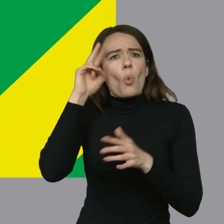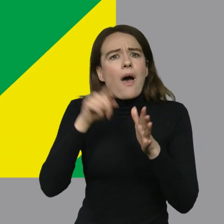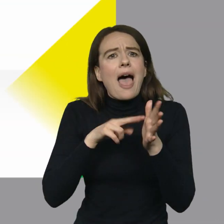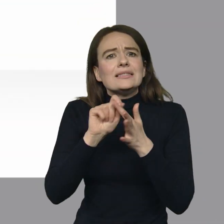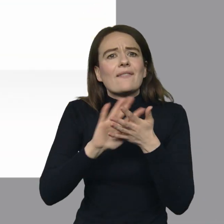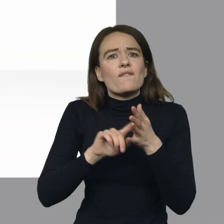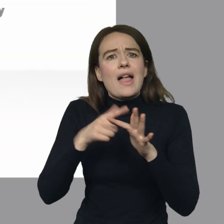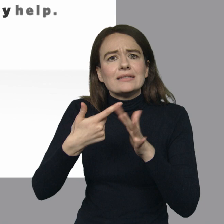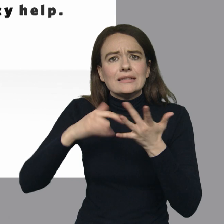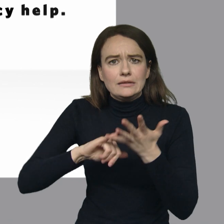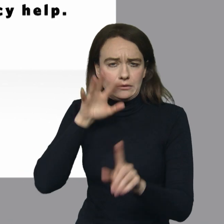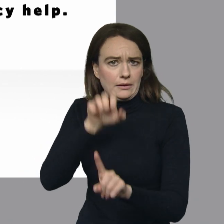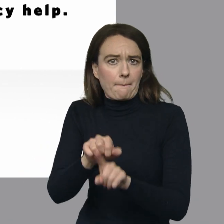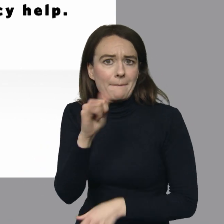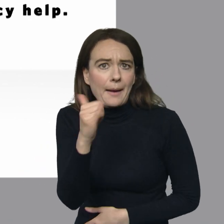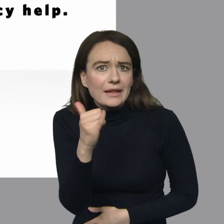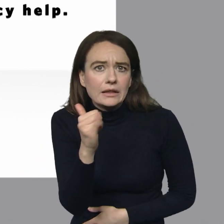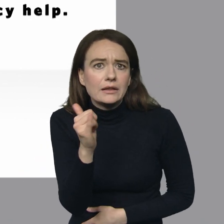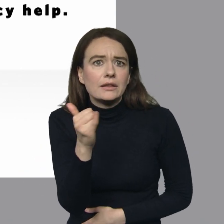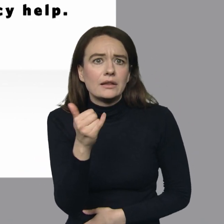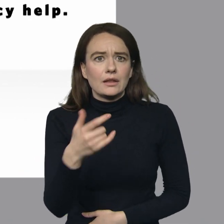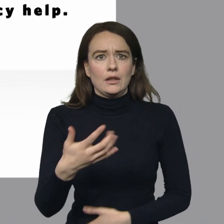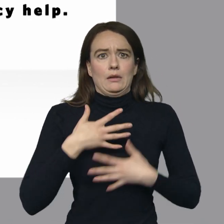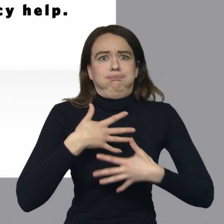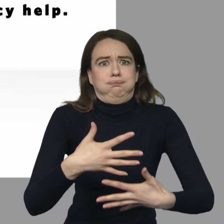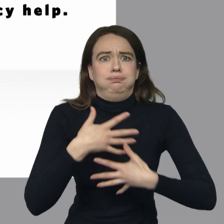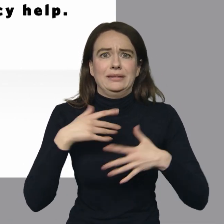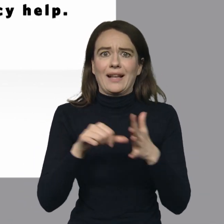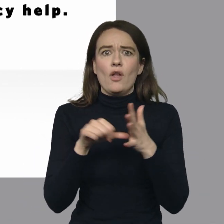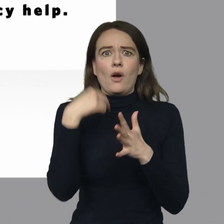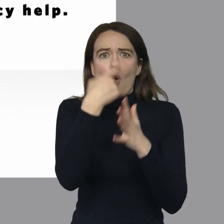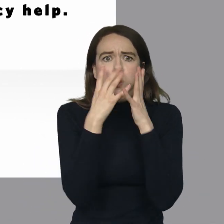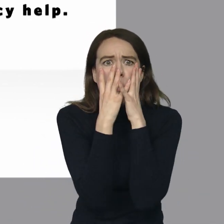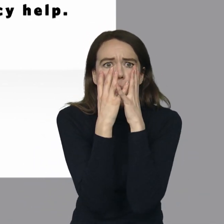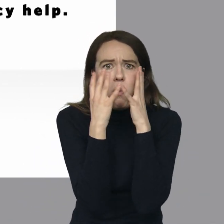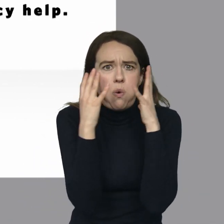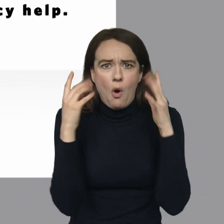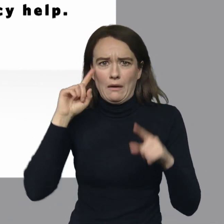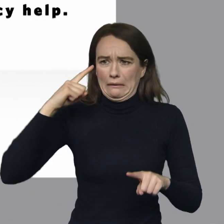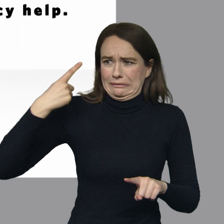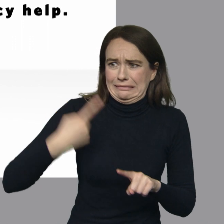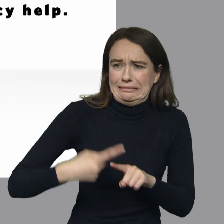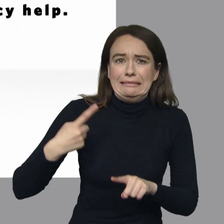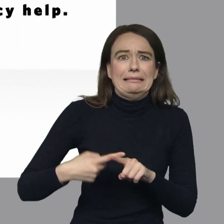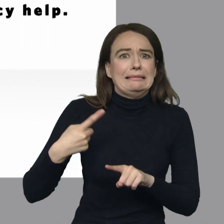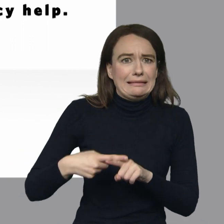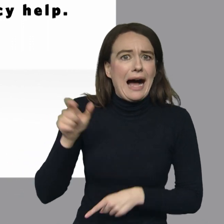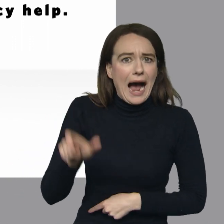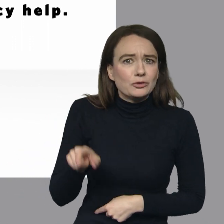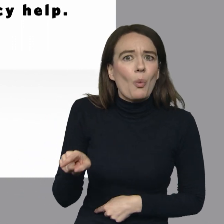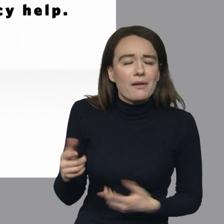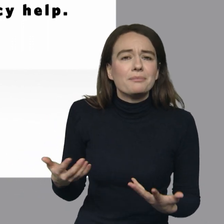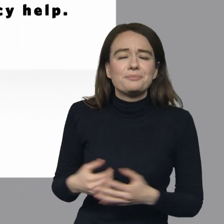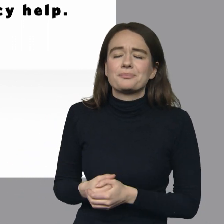anaphylaxis and signs may include difficulty breathing, a swollen face, and the casualty generally feeling